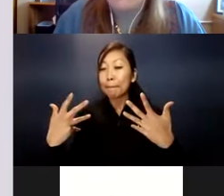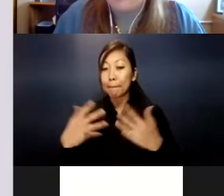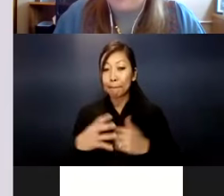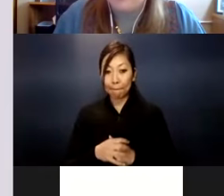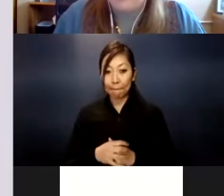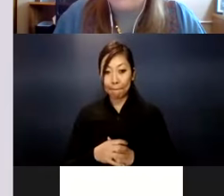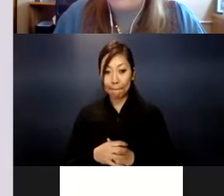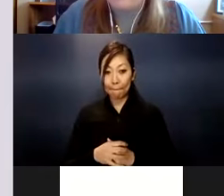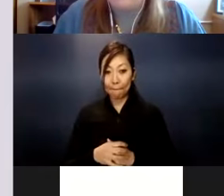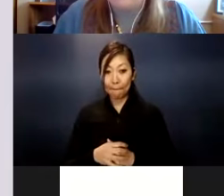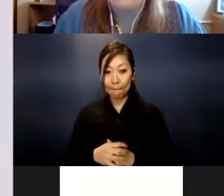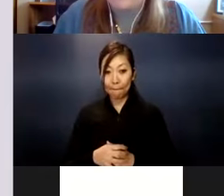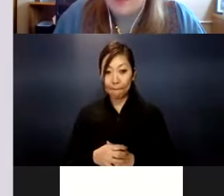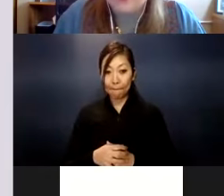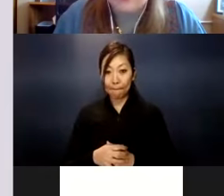Also,